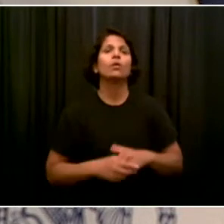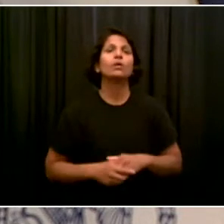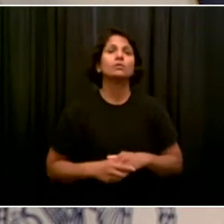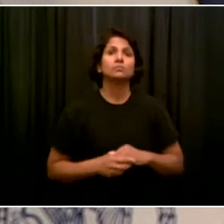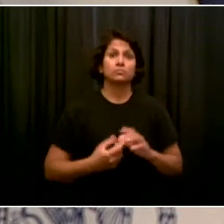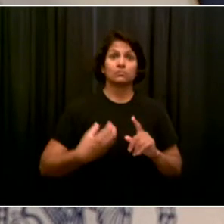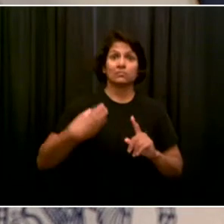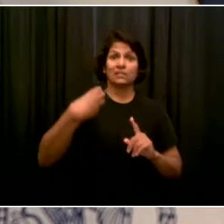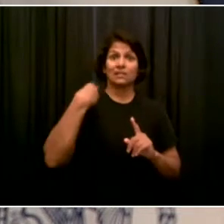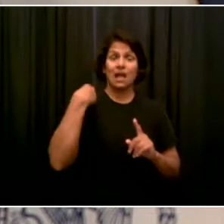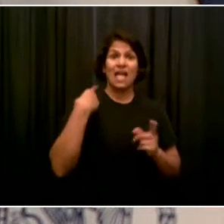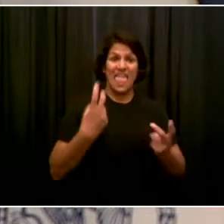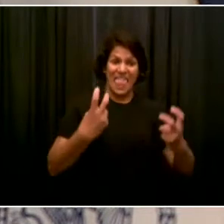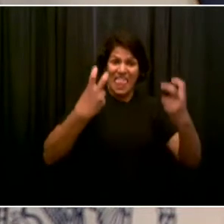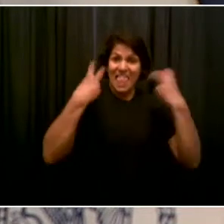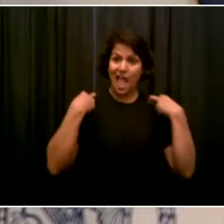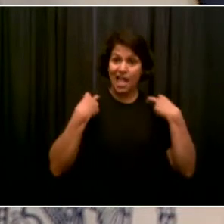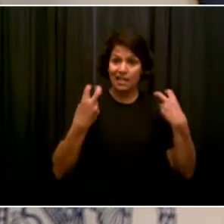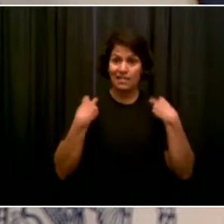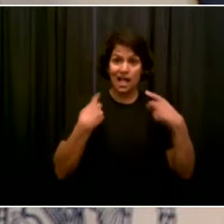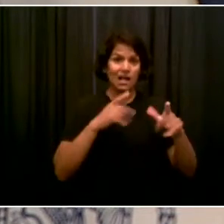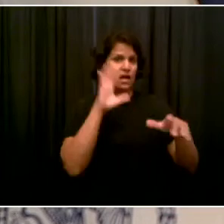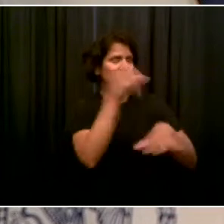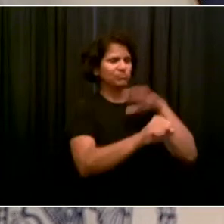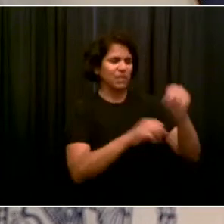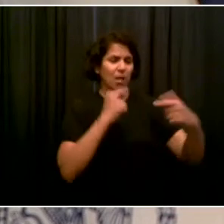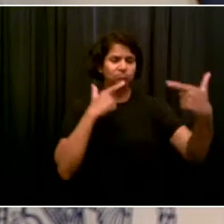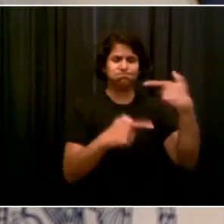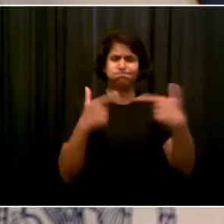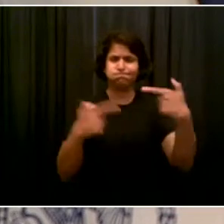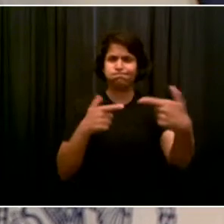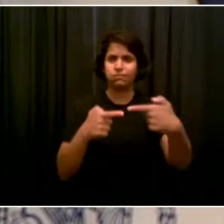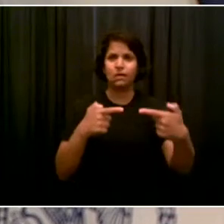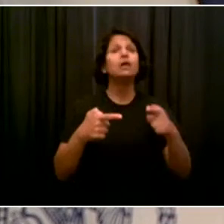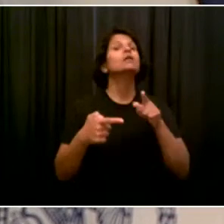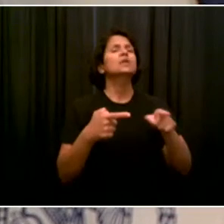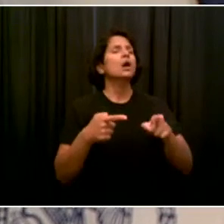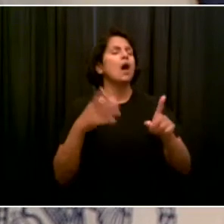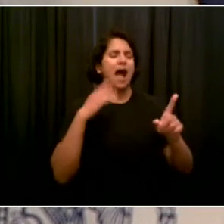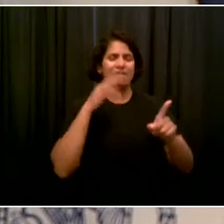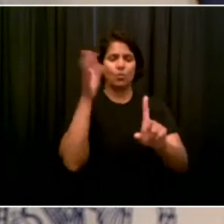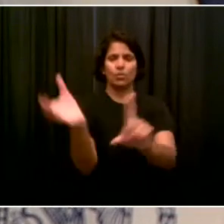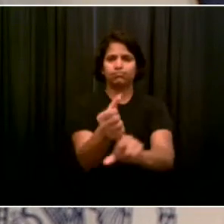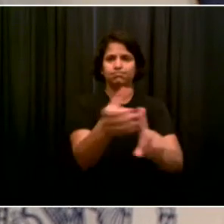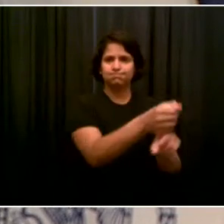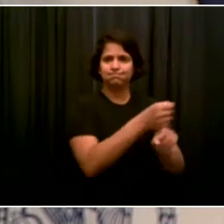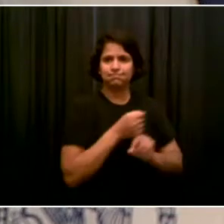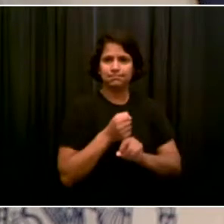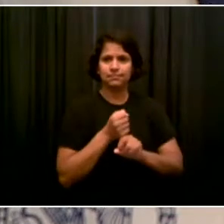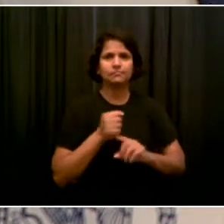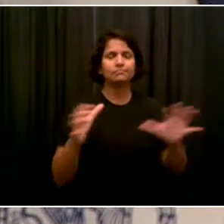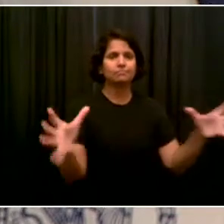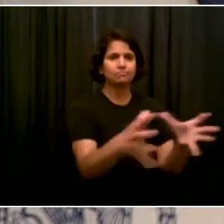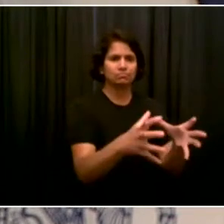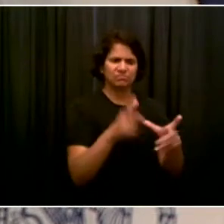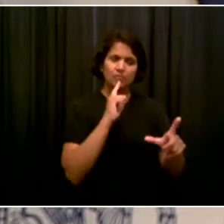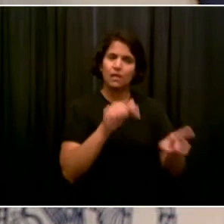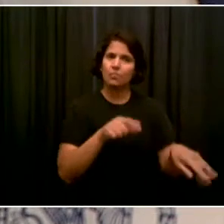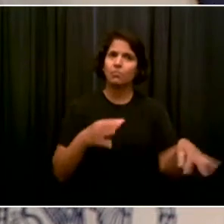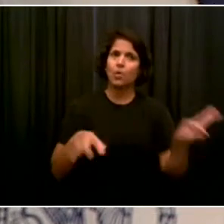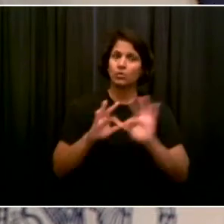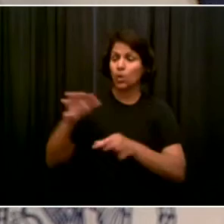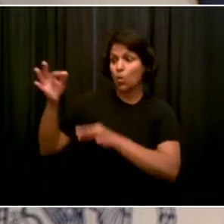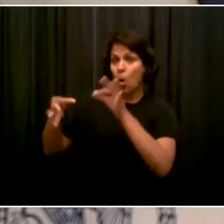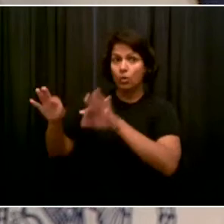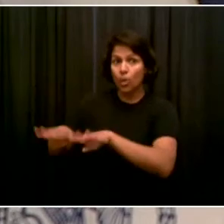pull the trigger to be taken off the streets. So long as the prosecutors and the judges keep following through, we're going to make this city